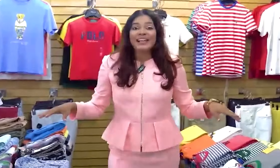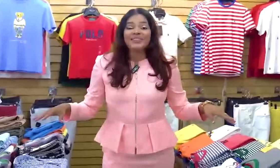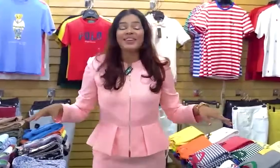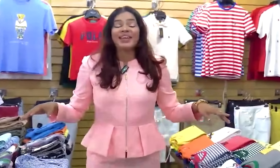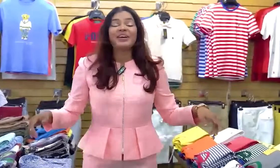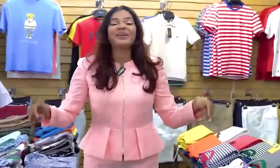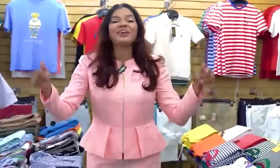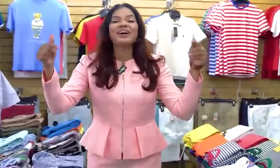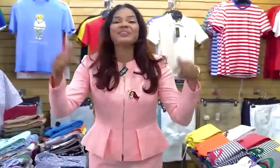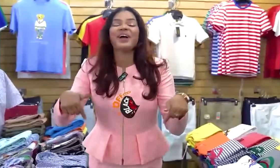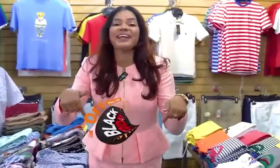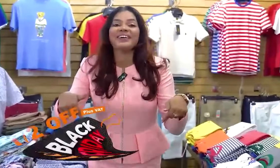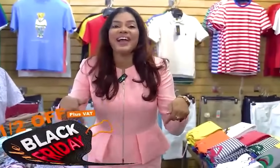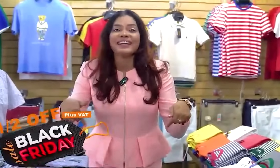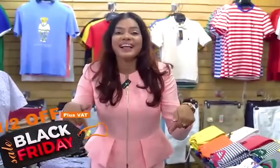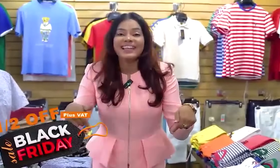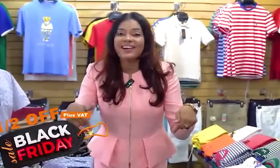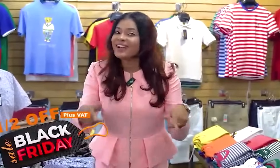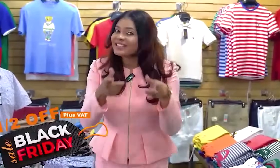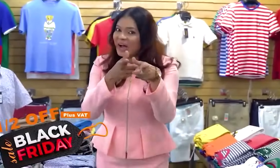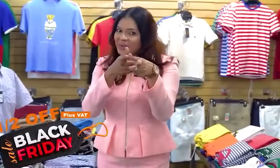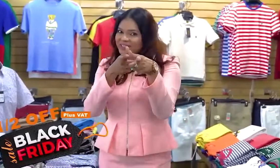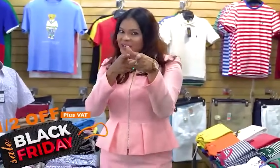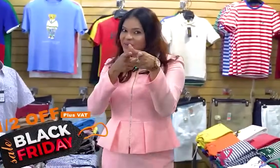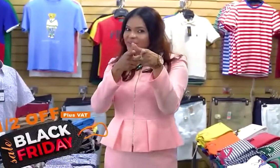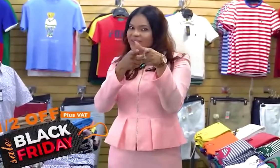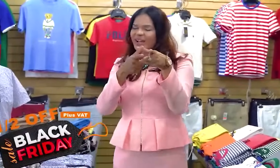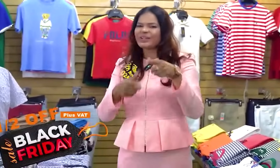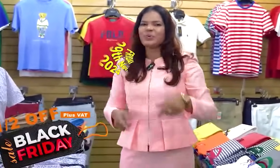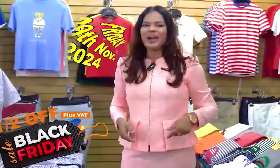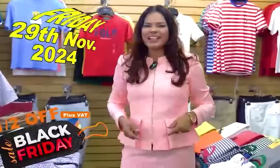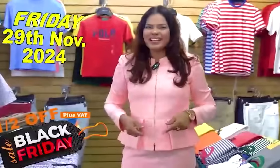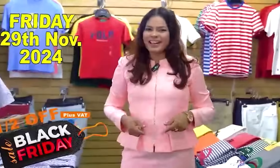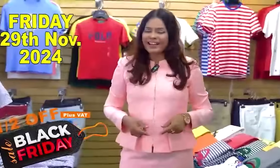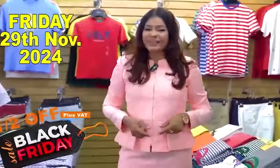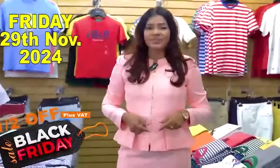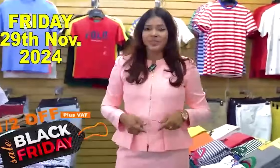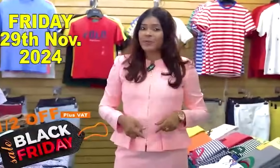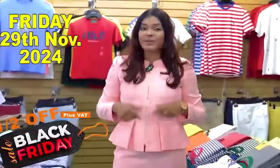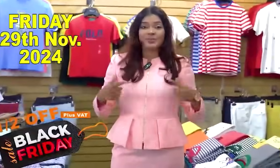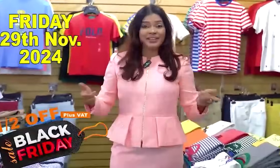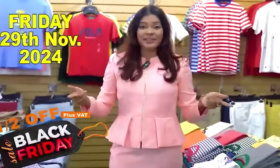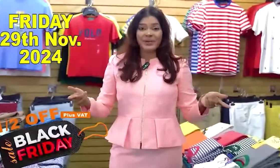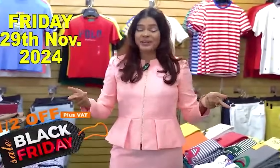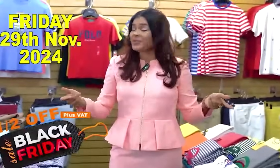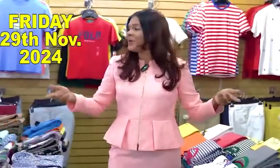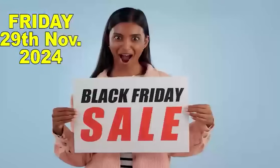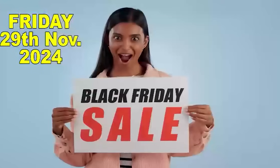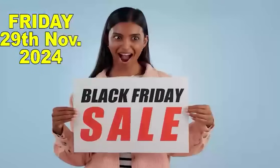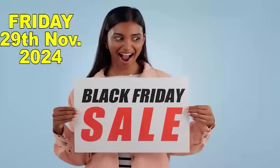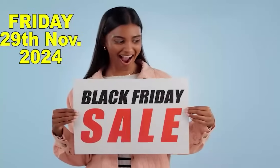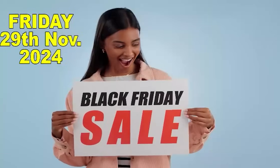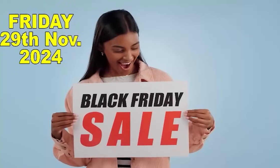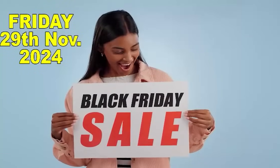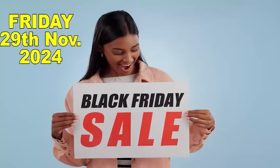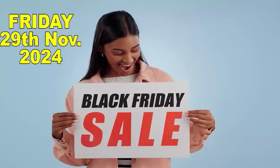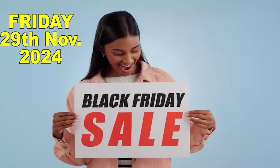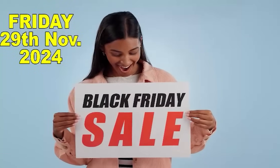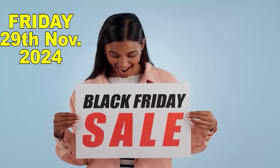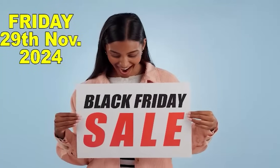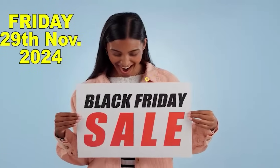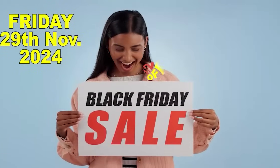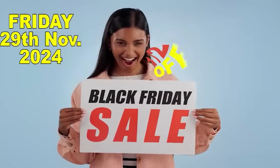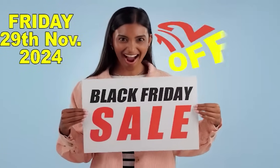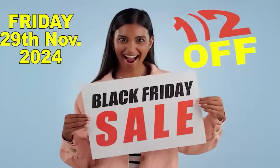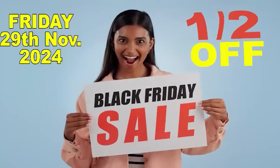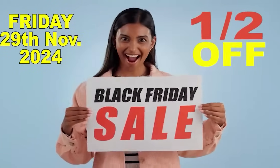biggest sale of the year going down right here at Clearance. Always keeping you in style. The 29th of November, 2024, Black Friday sale where